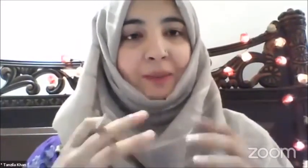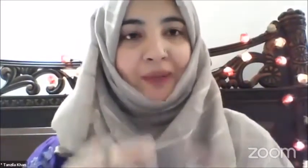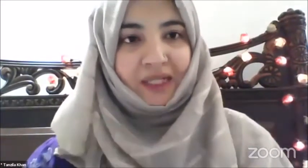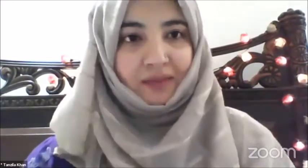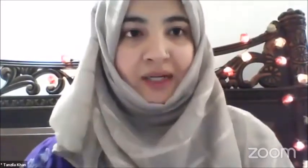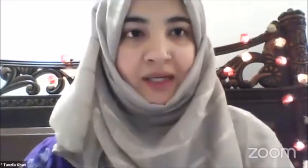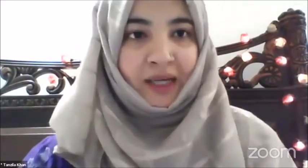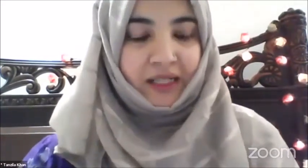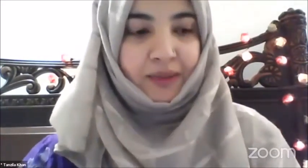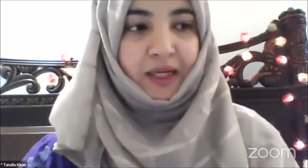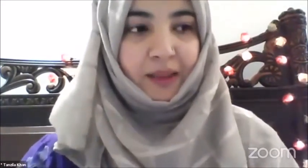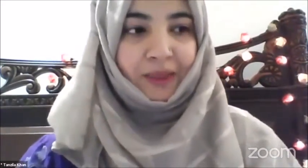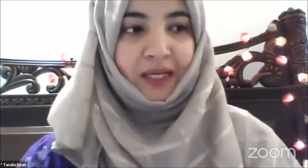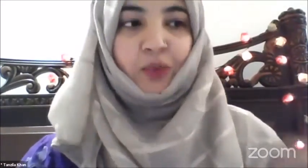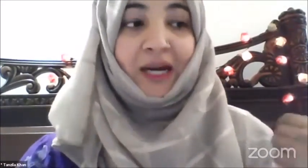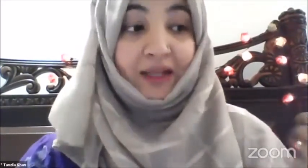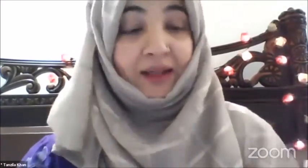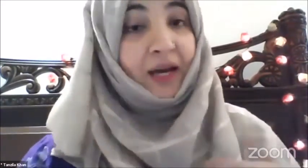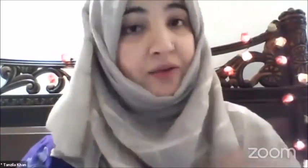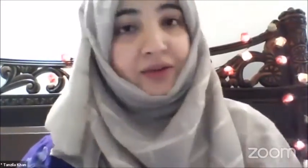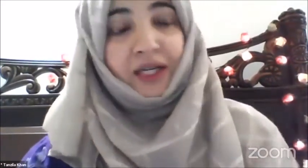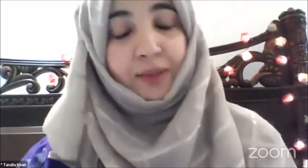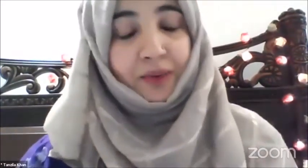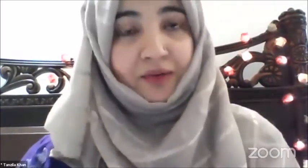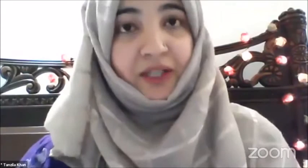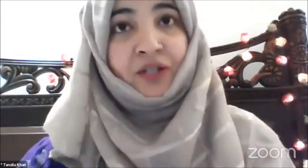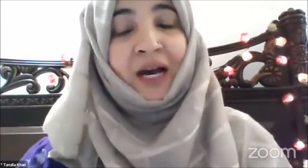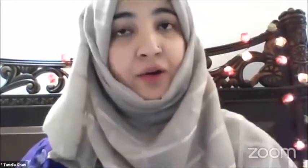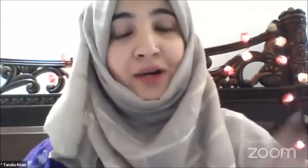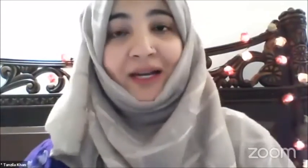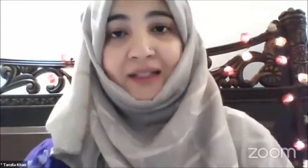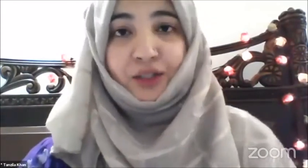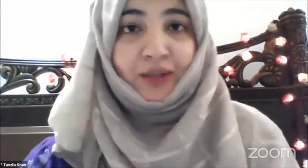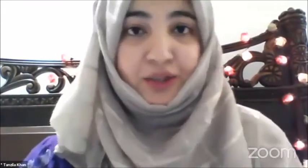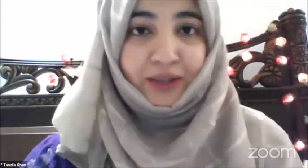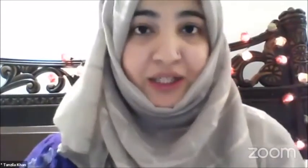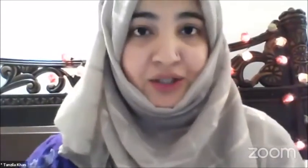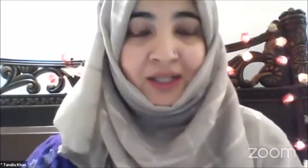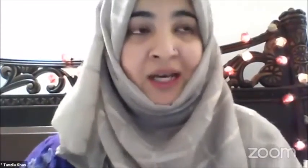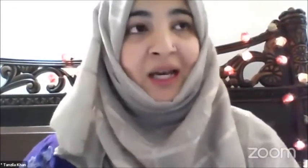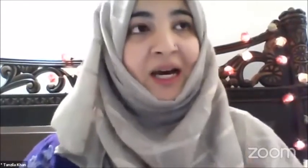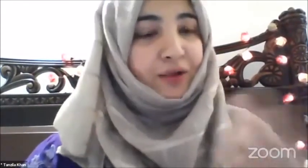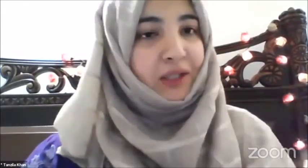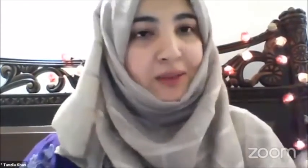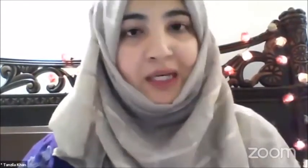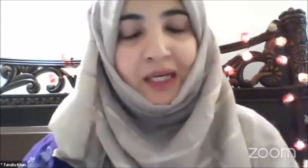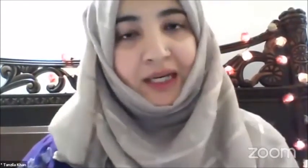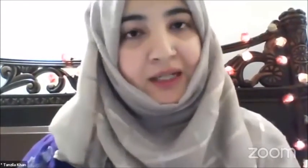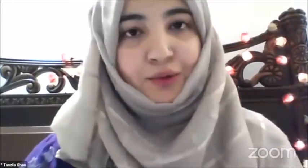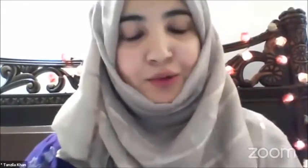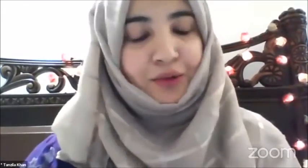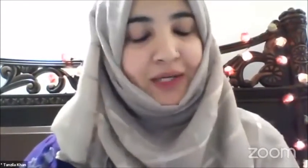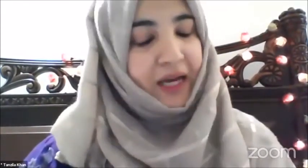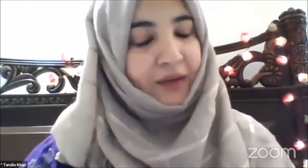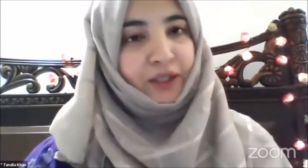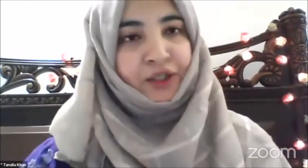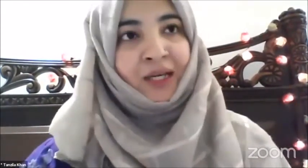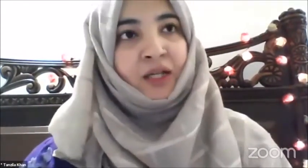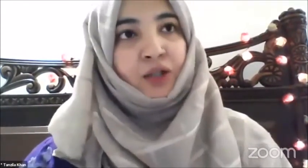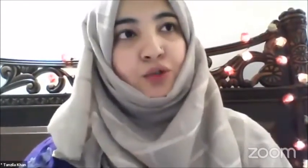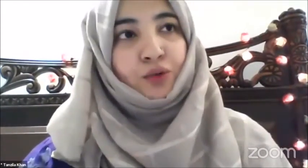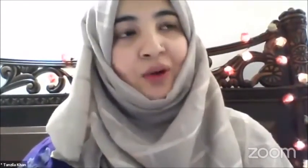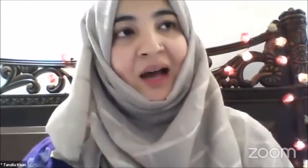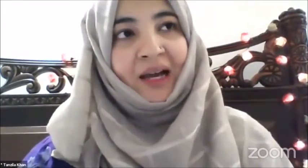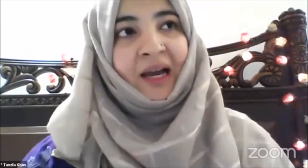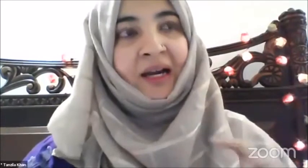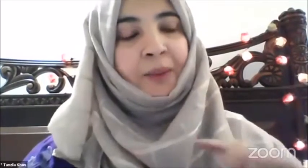my placement has been in a place where I think I was really privileged. I got access to education. I could speak in 2 to 3 languages.